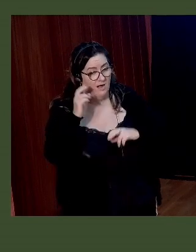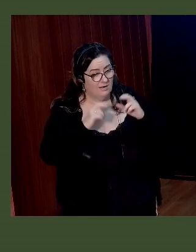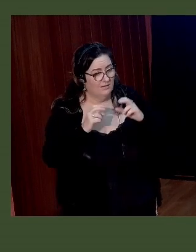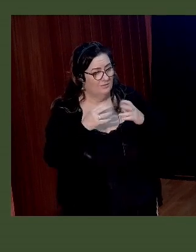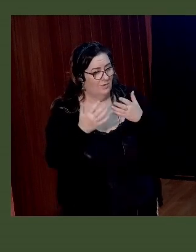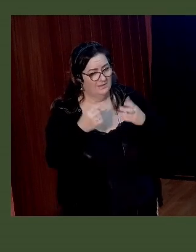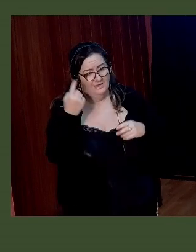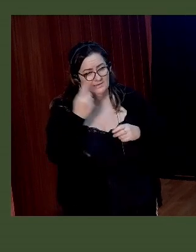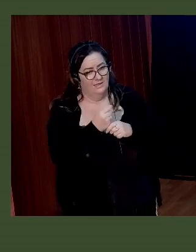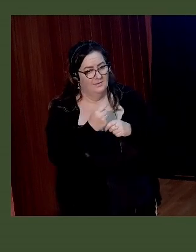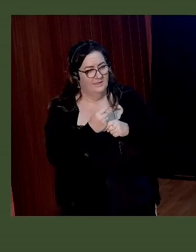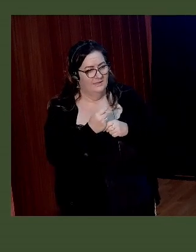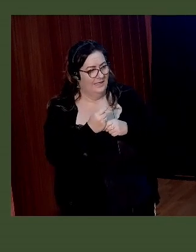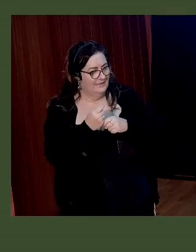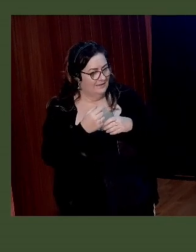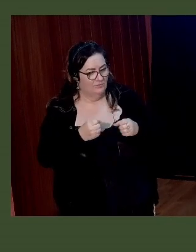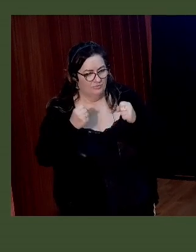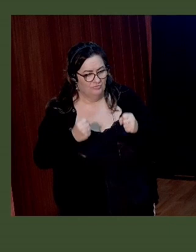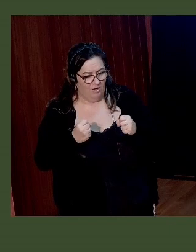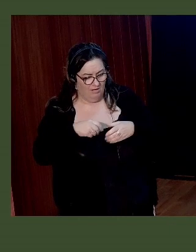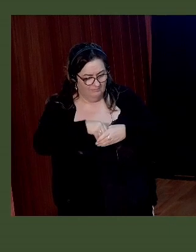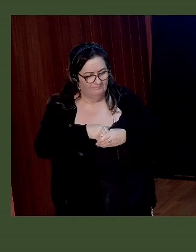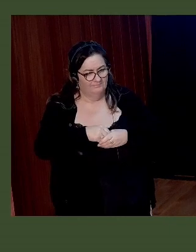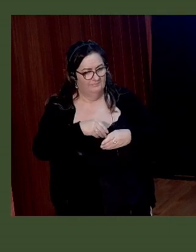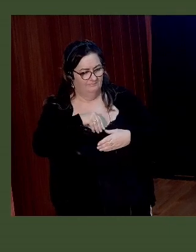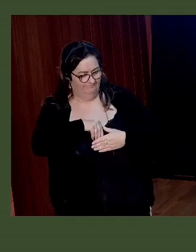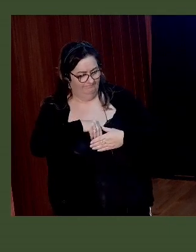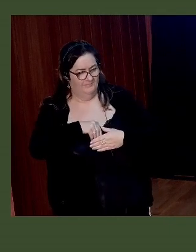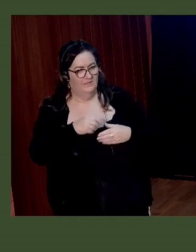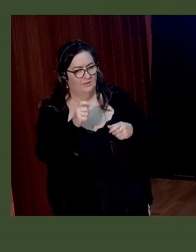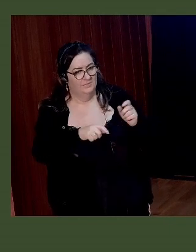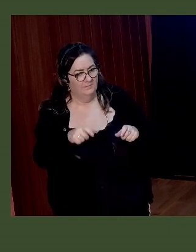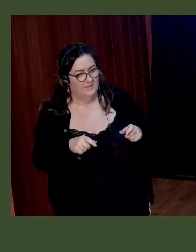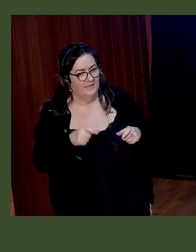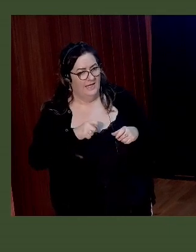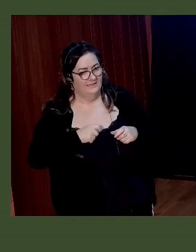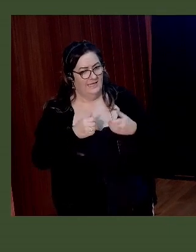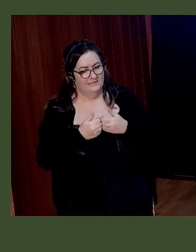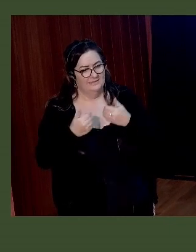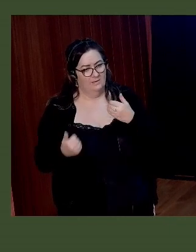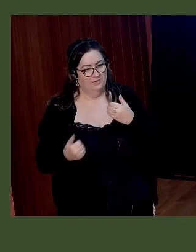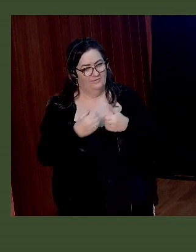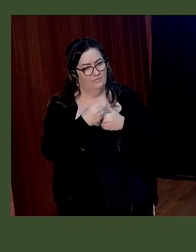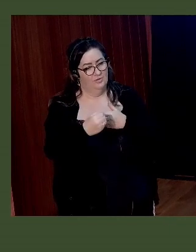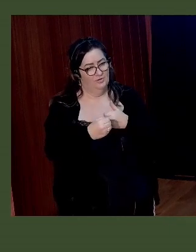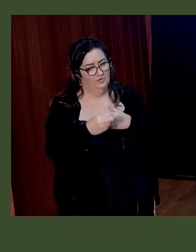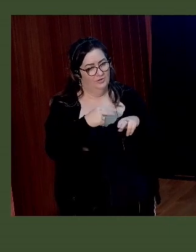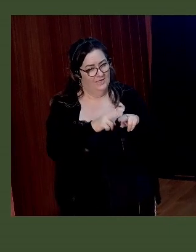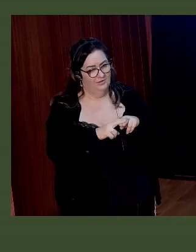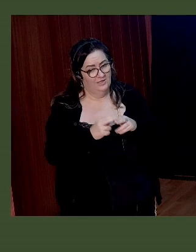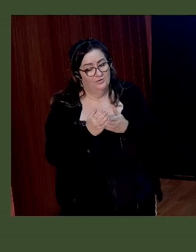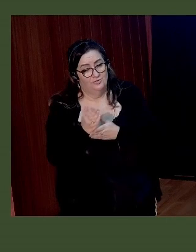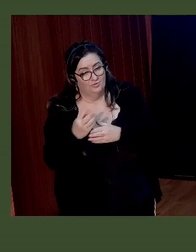was rooted in the spirit of the people, in the Volksgeist, and that spirit separated them from other nations, and it was